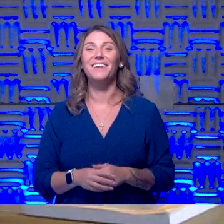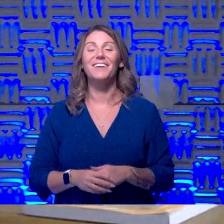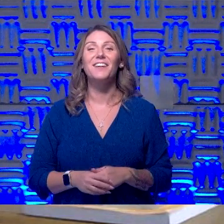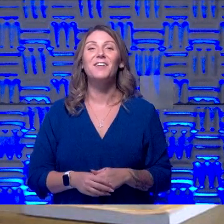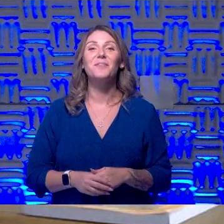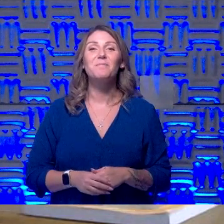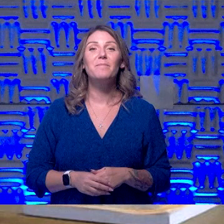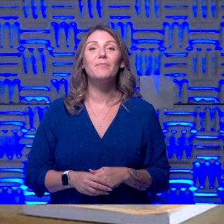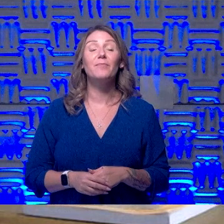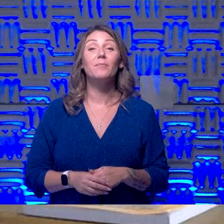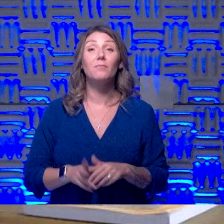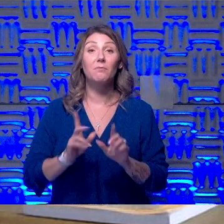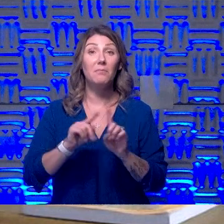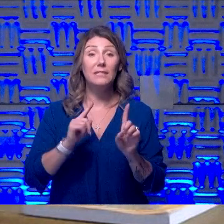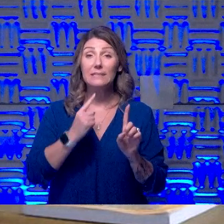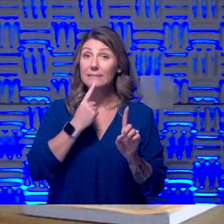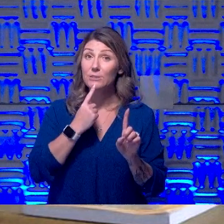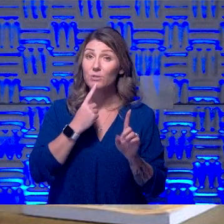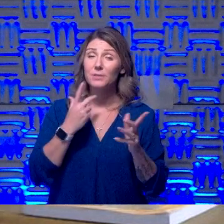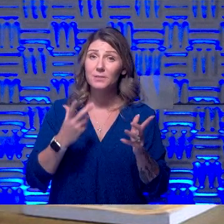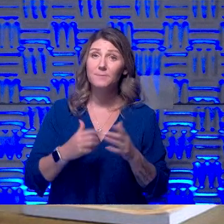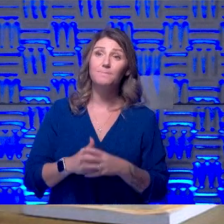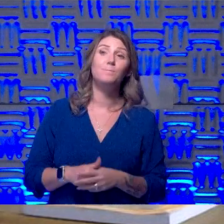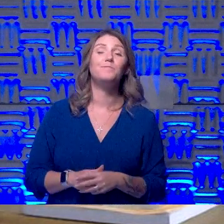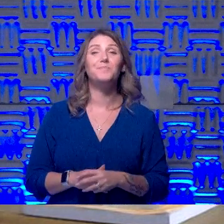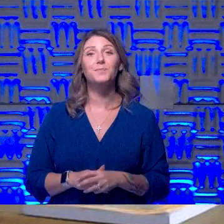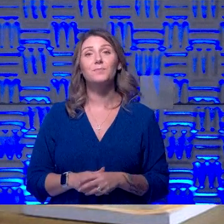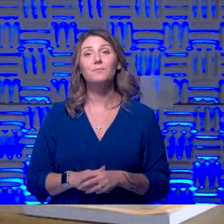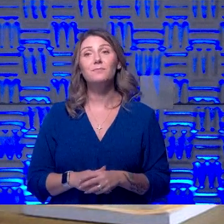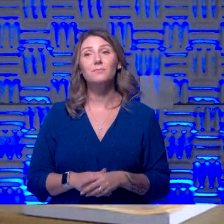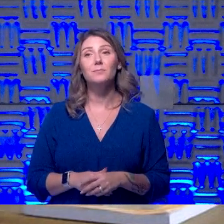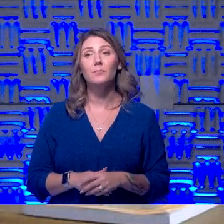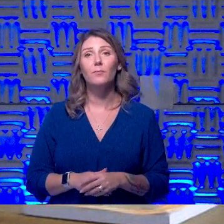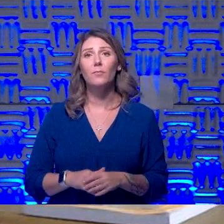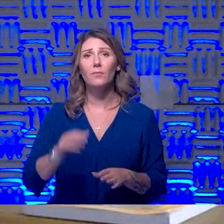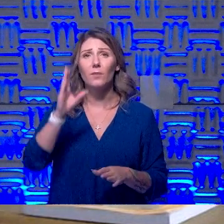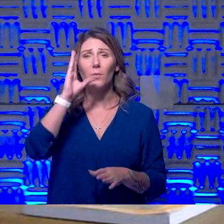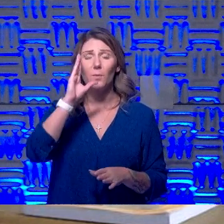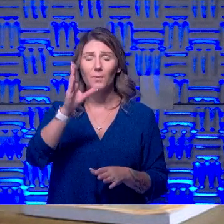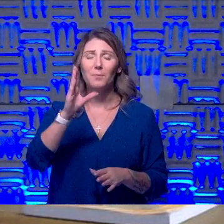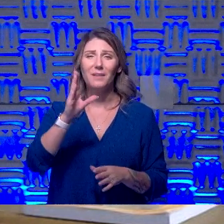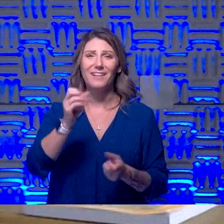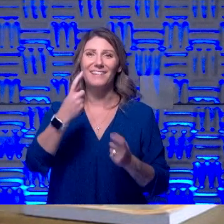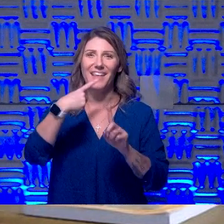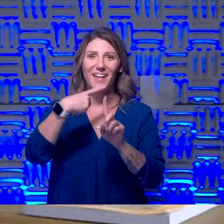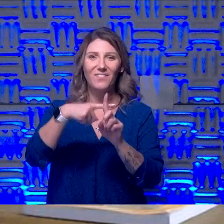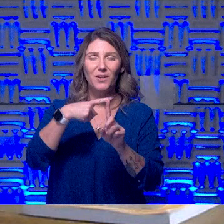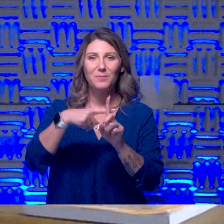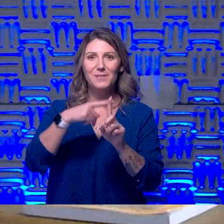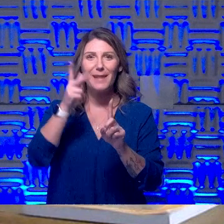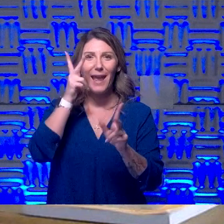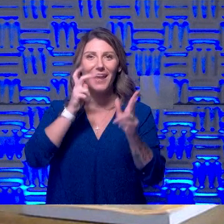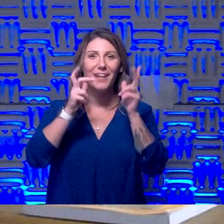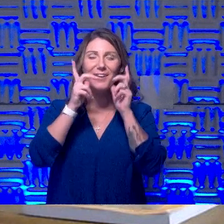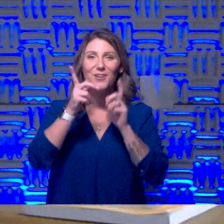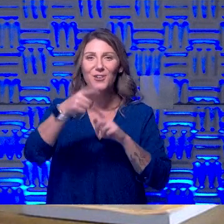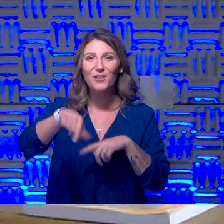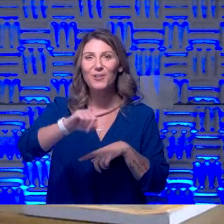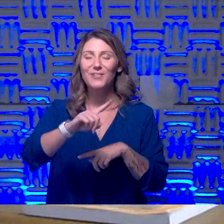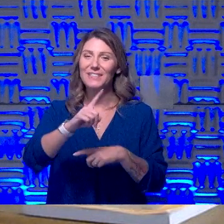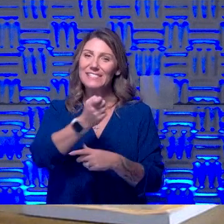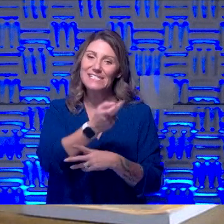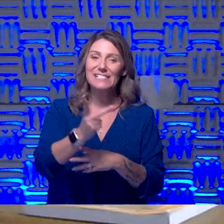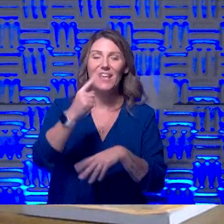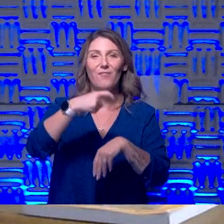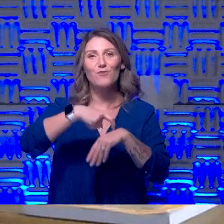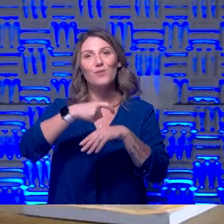But seriously, I think there is a lot of optimism. I hear you folks several times a